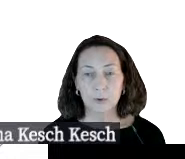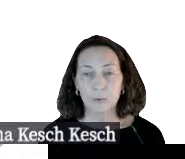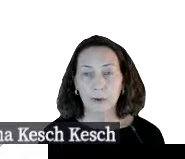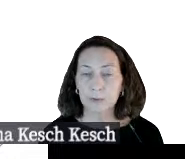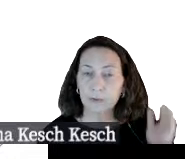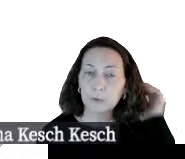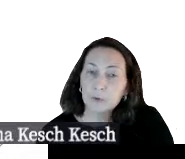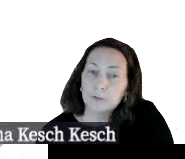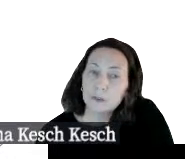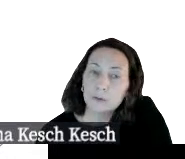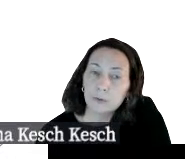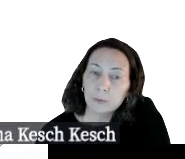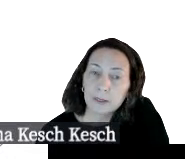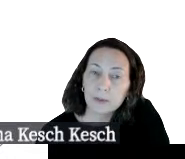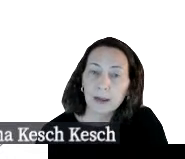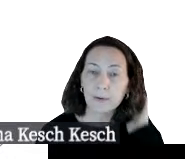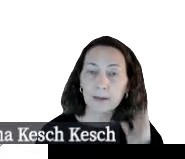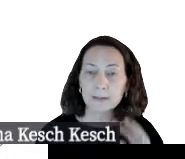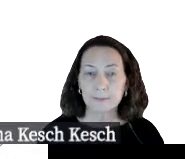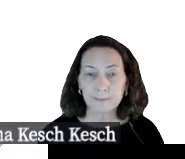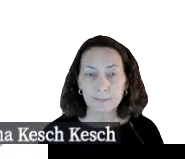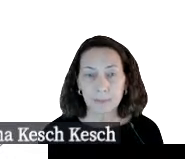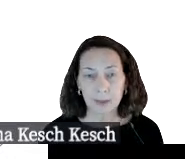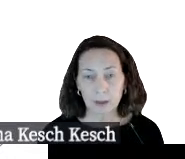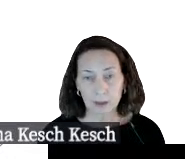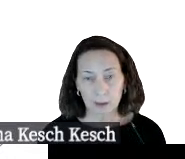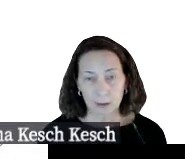So roadway was removed to replace with highways.